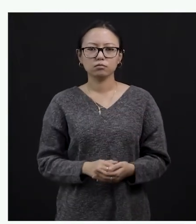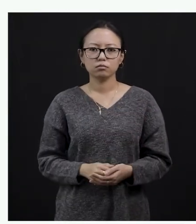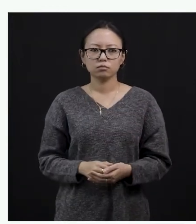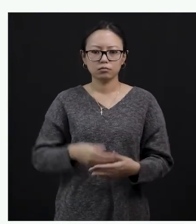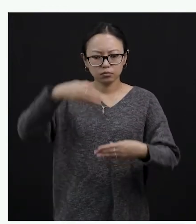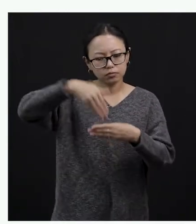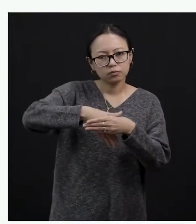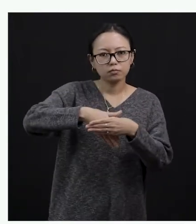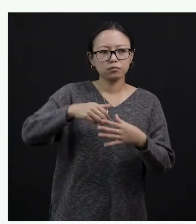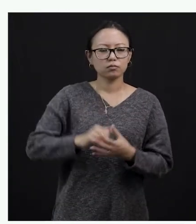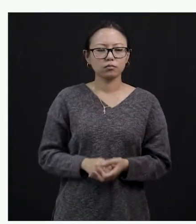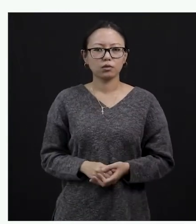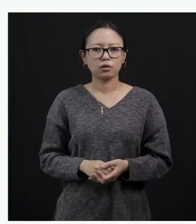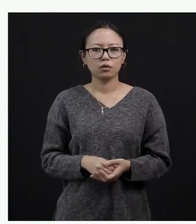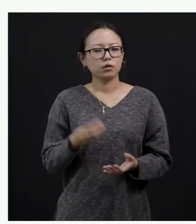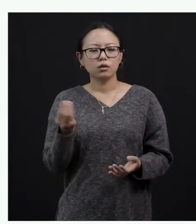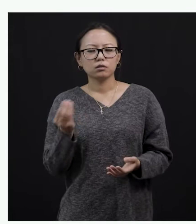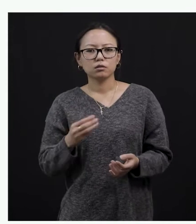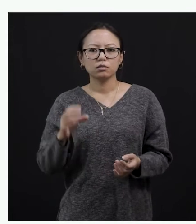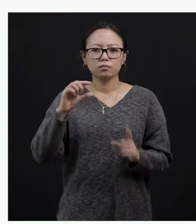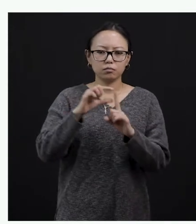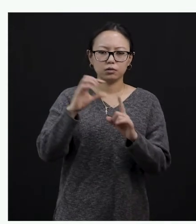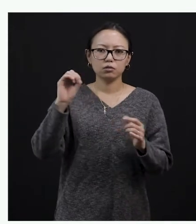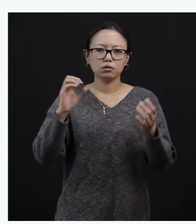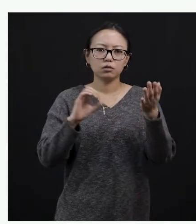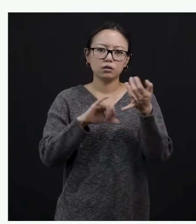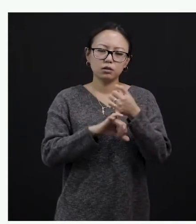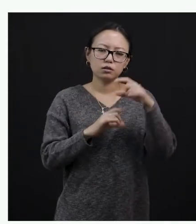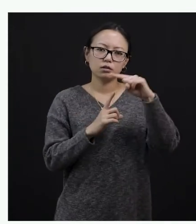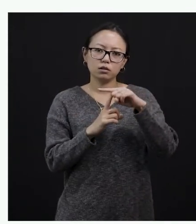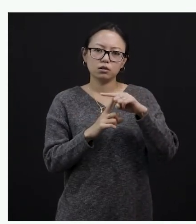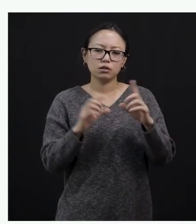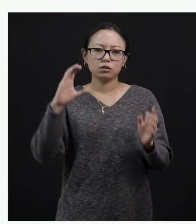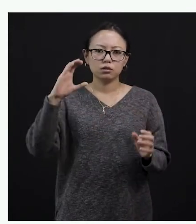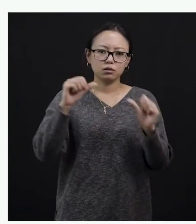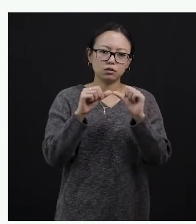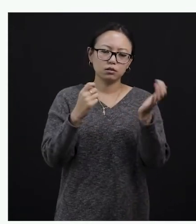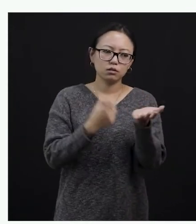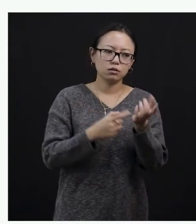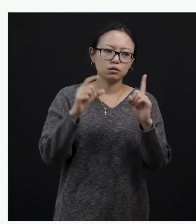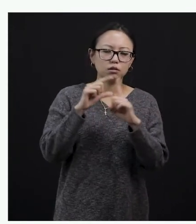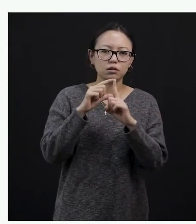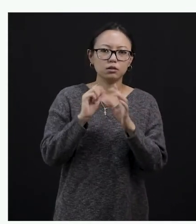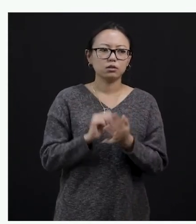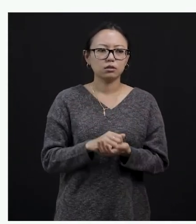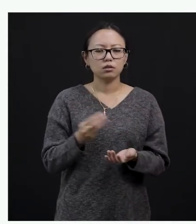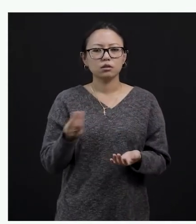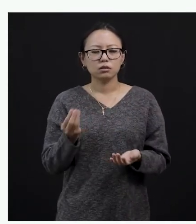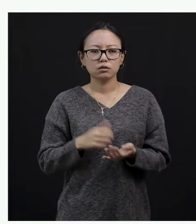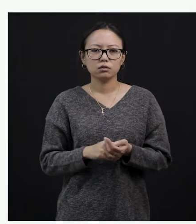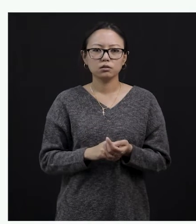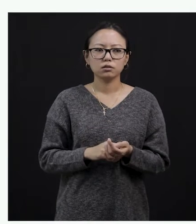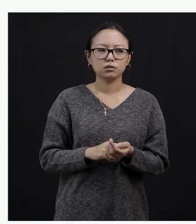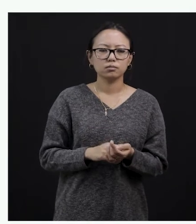Okay, some of them are postcards, some are stamped envelopes, some are aerogram, and some of